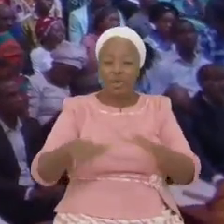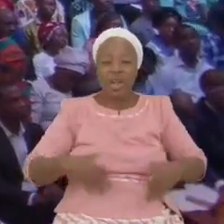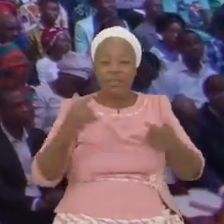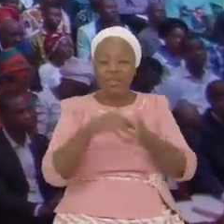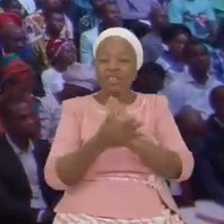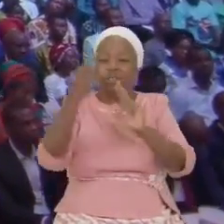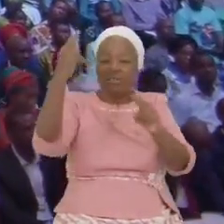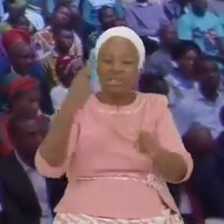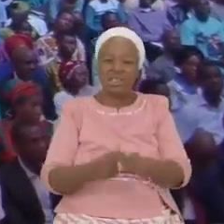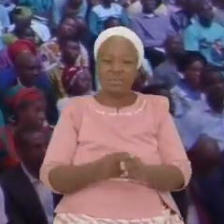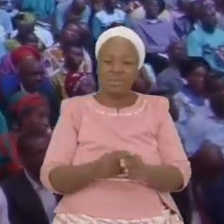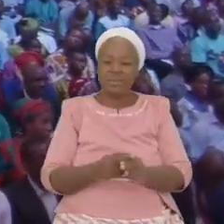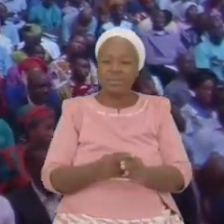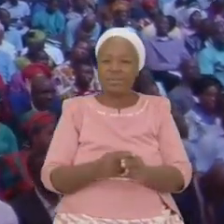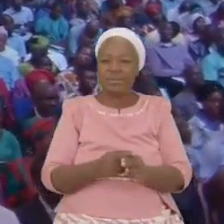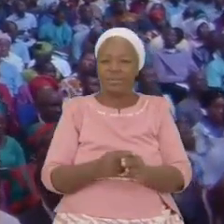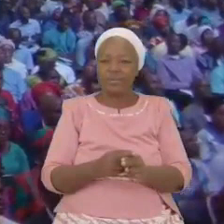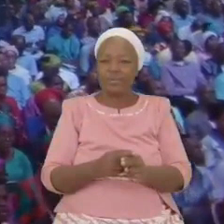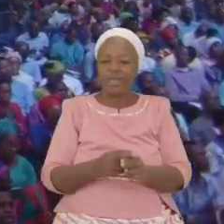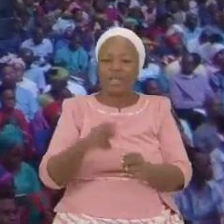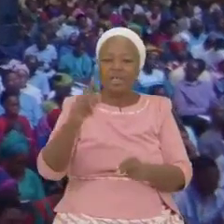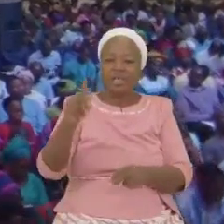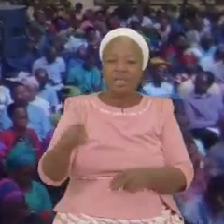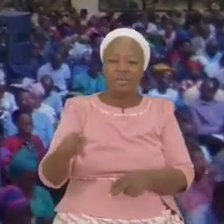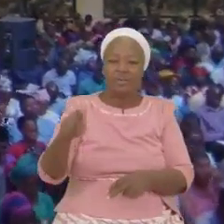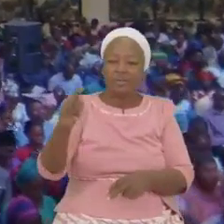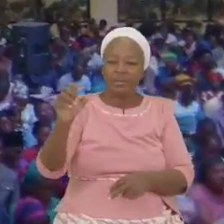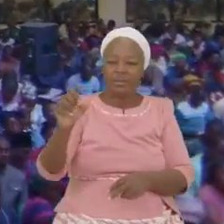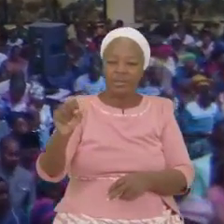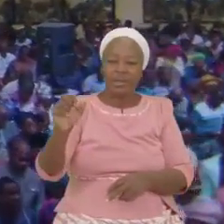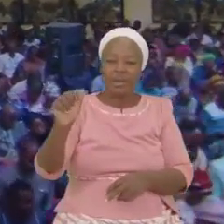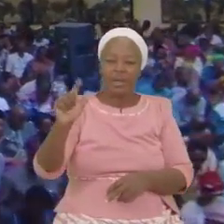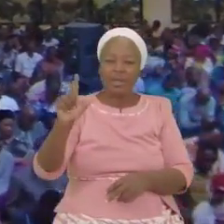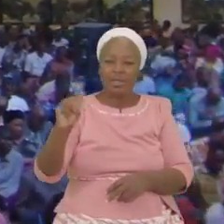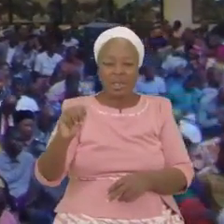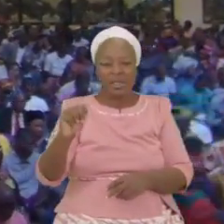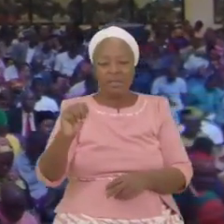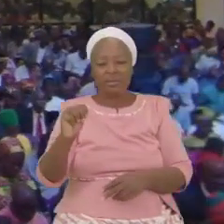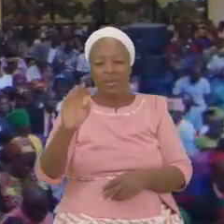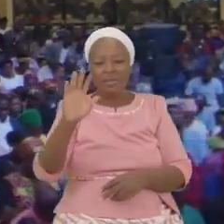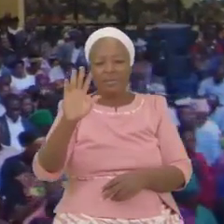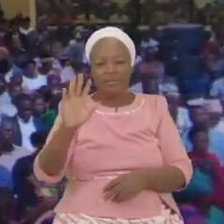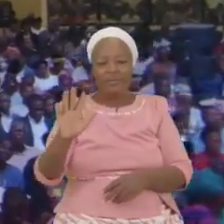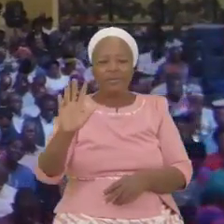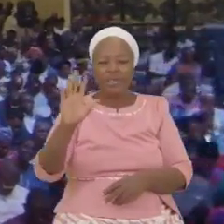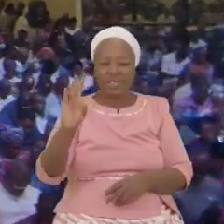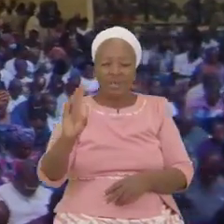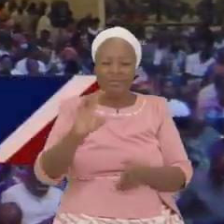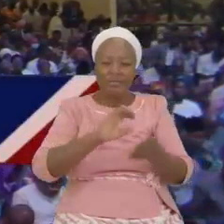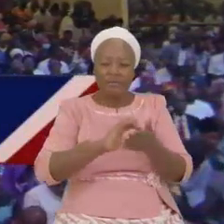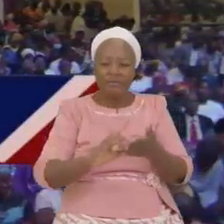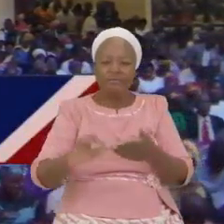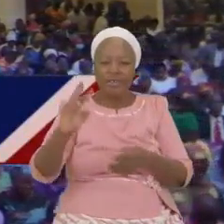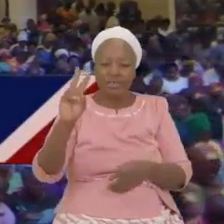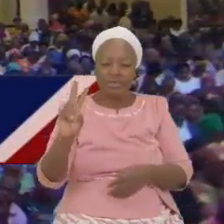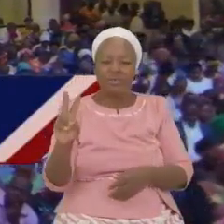in Jesus' name. Psalm 57, I'm looking at verse 2. Psalm